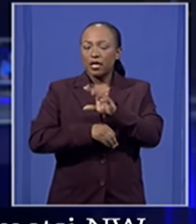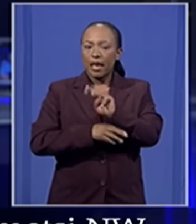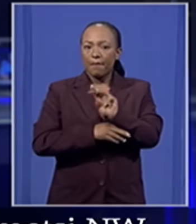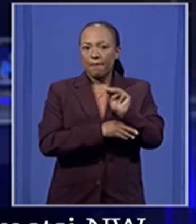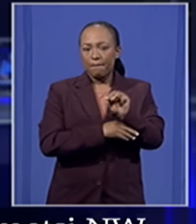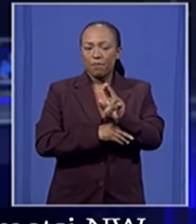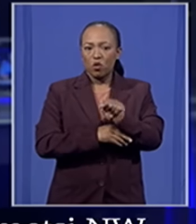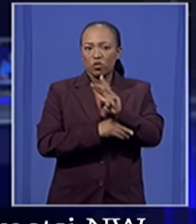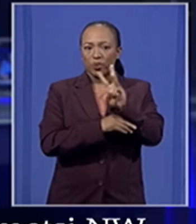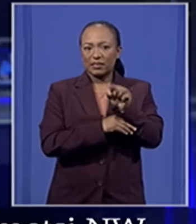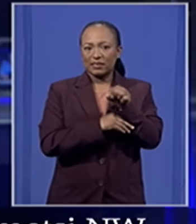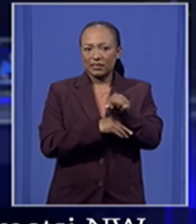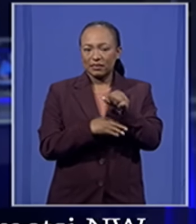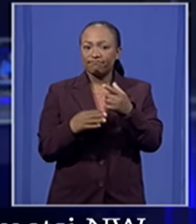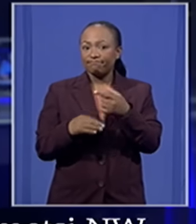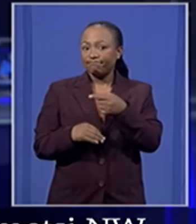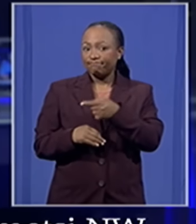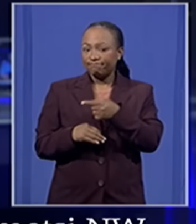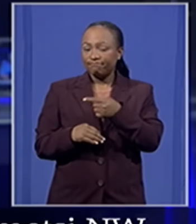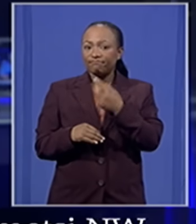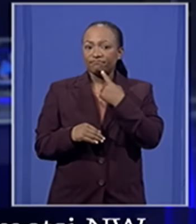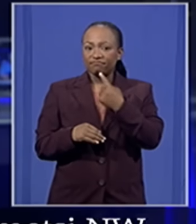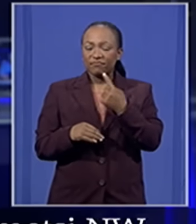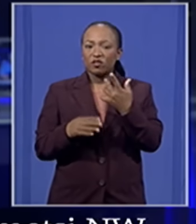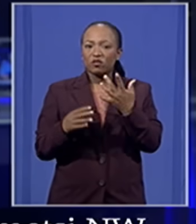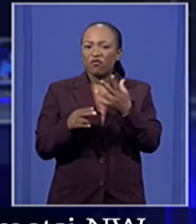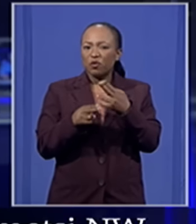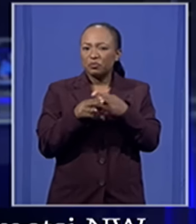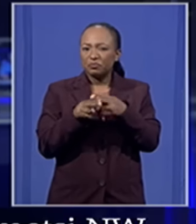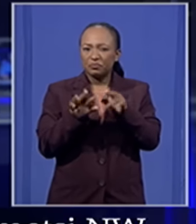e dikgwerekgwere le netefaditse hore ho fuputswa